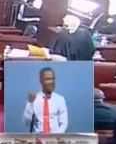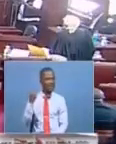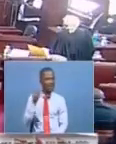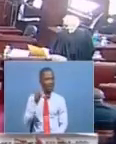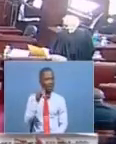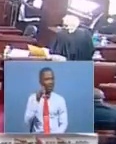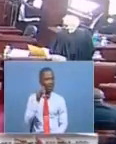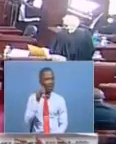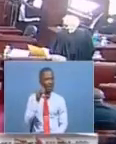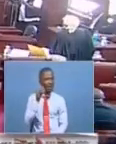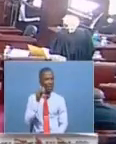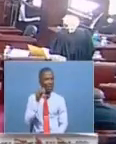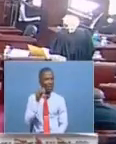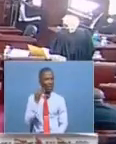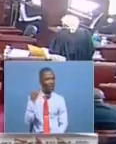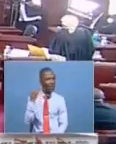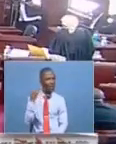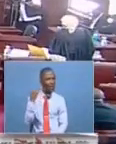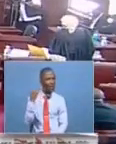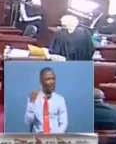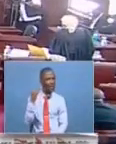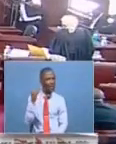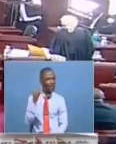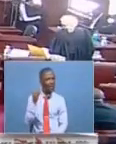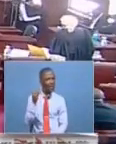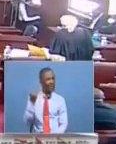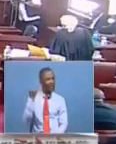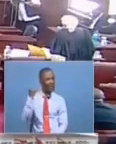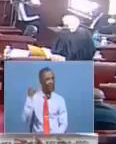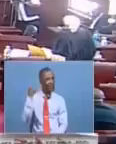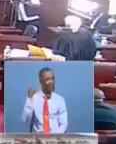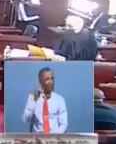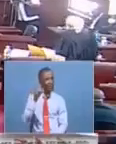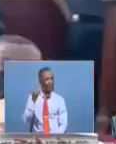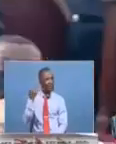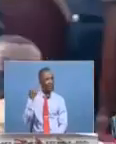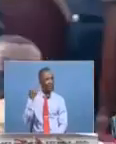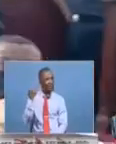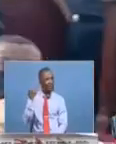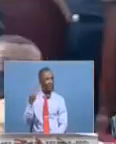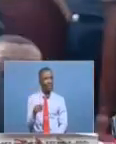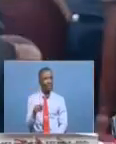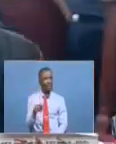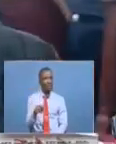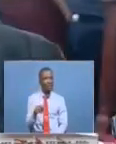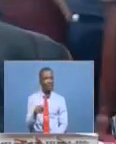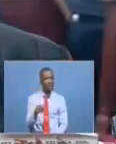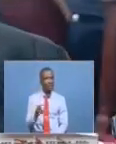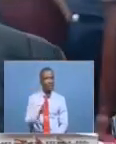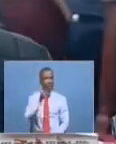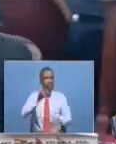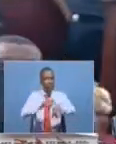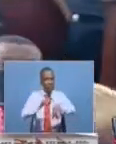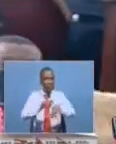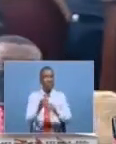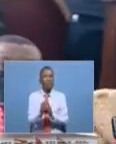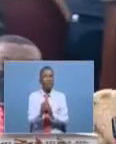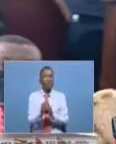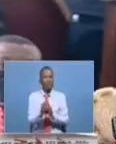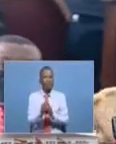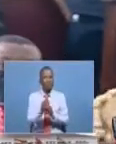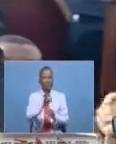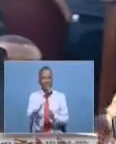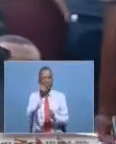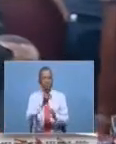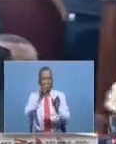As I've said, my lords, we do all the time. We do all the time. We refer to position